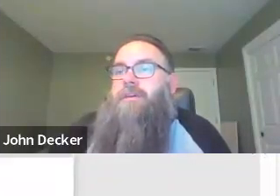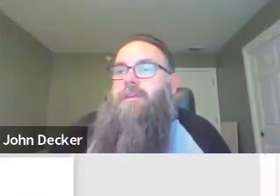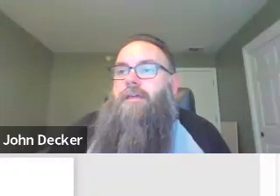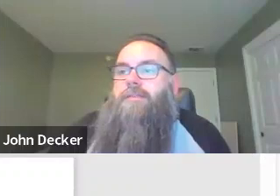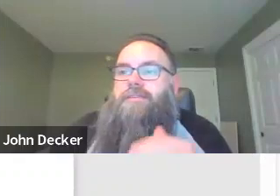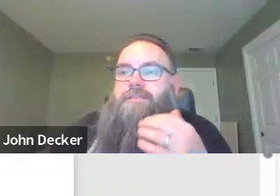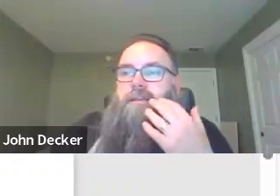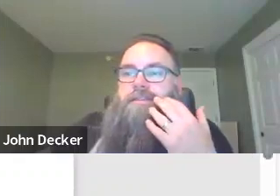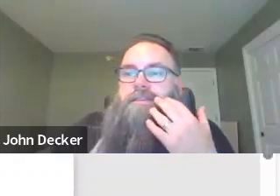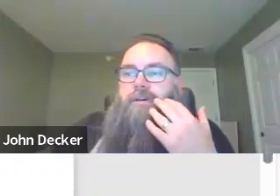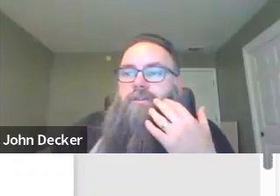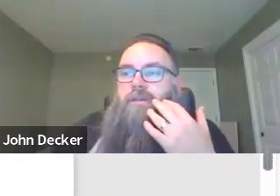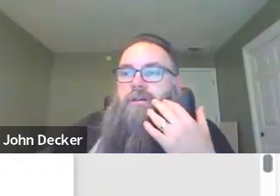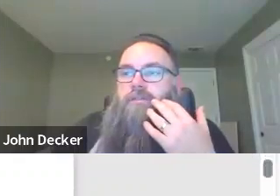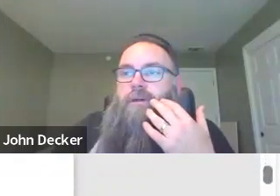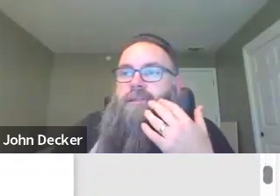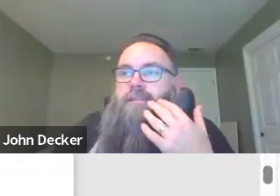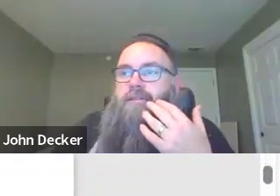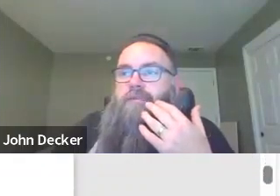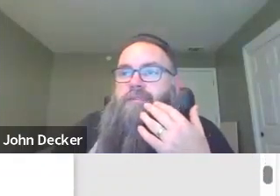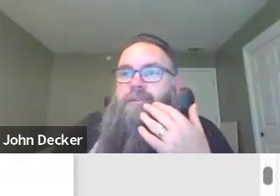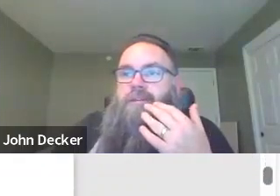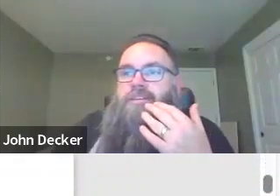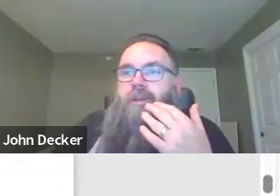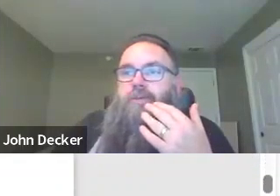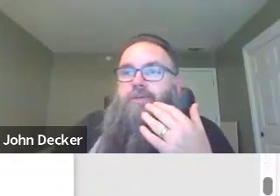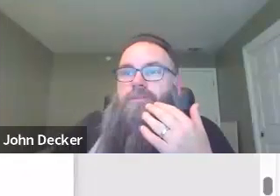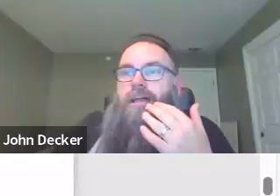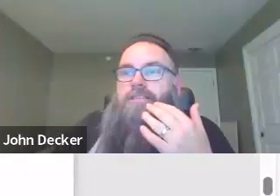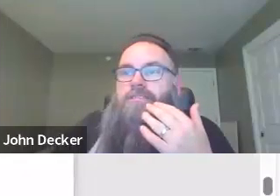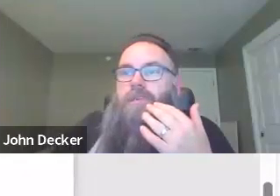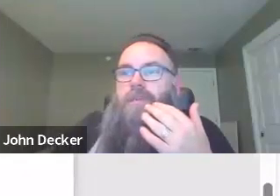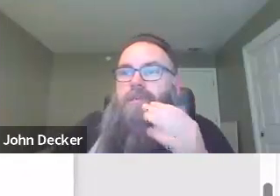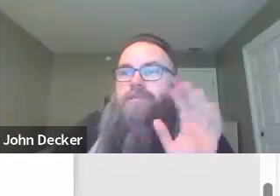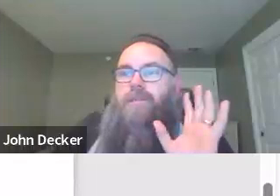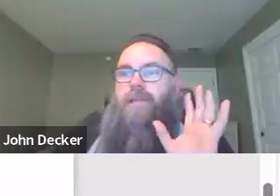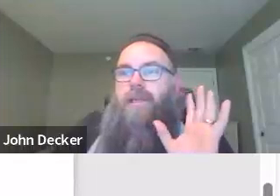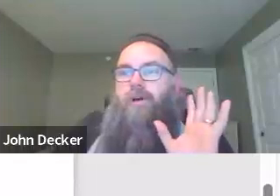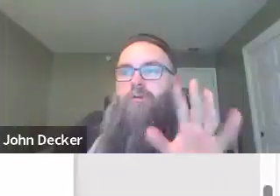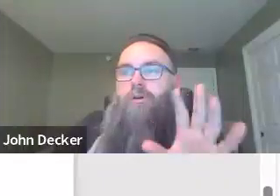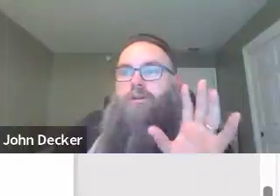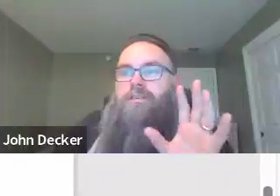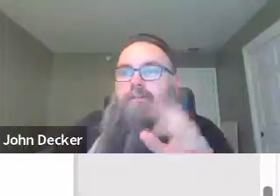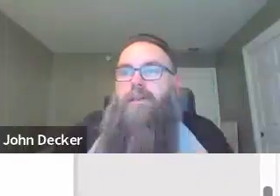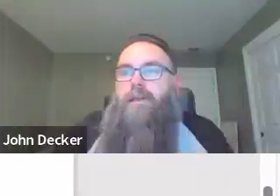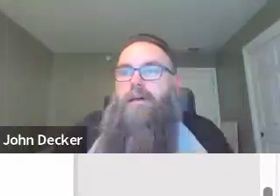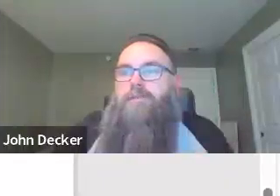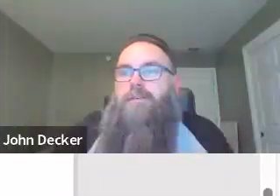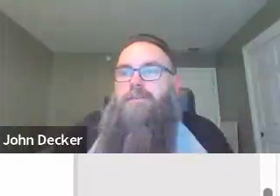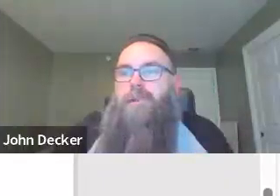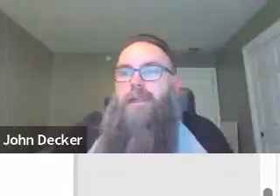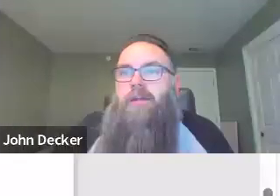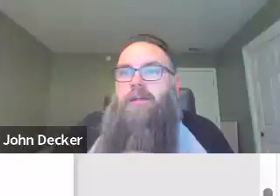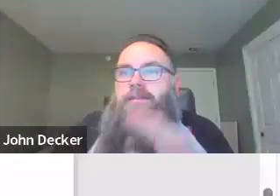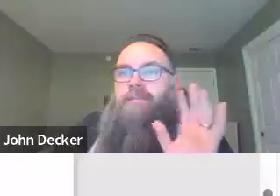been given, and this is contained on the website there that I was sharing with folks last week. It gives an overall summary of